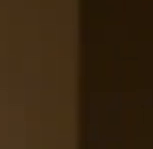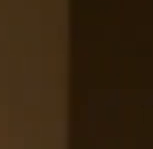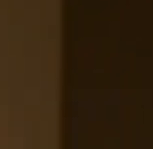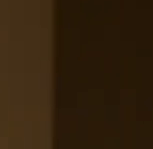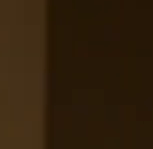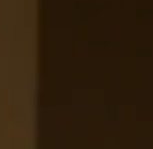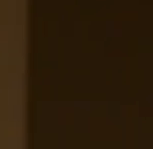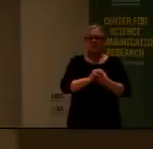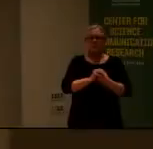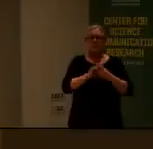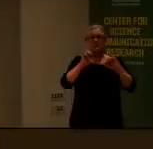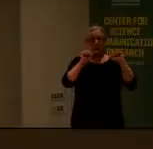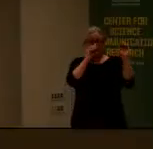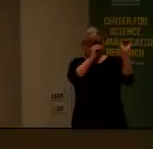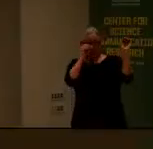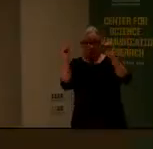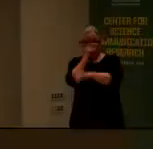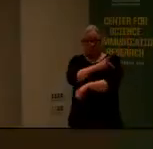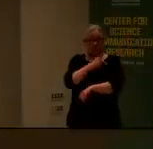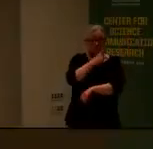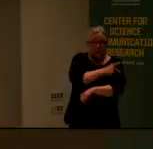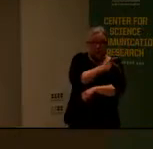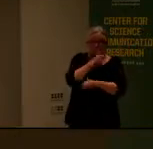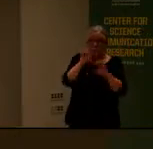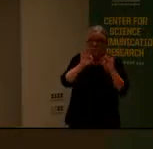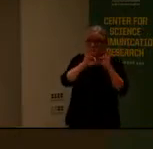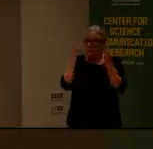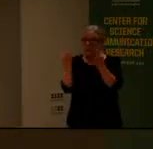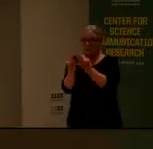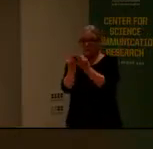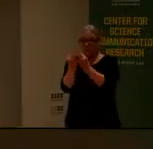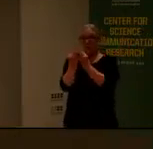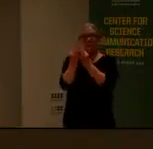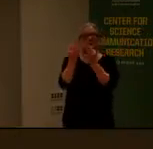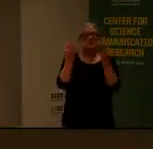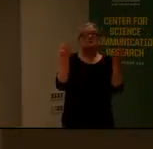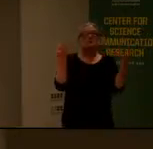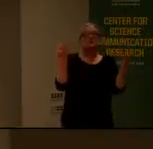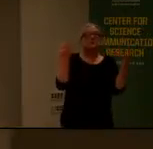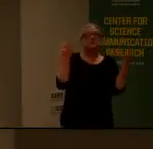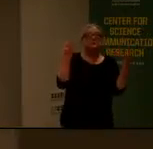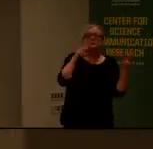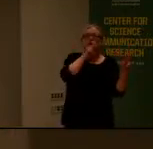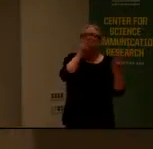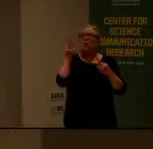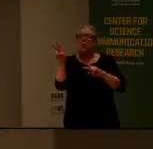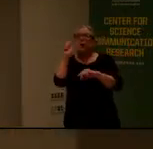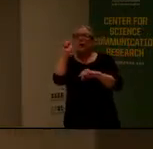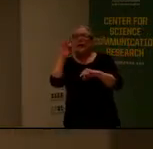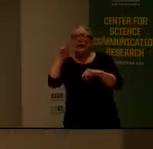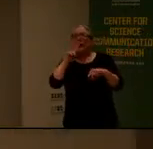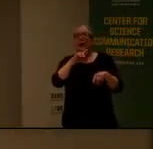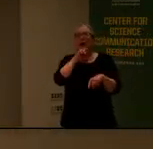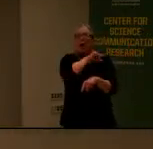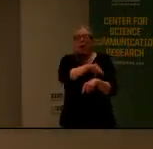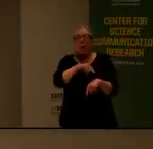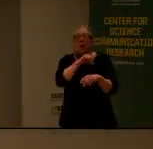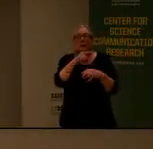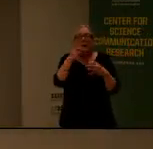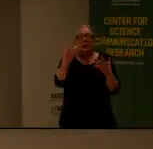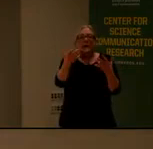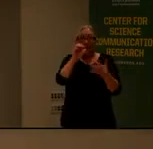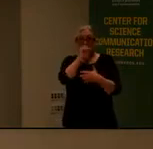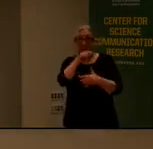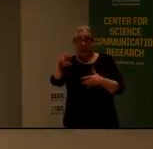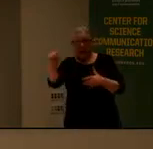Could we educate patients and families to look at air quality apps in order to